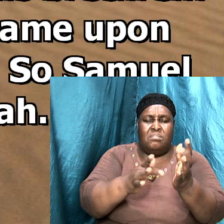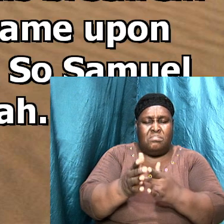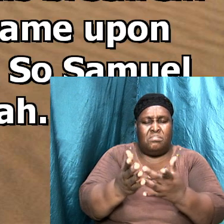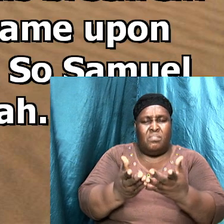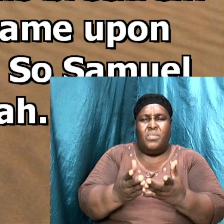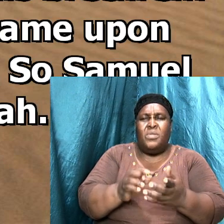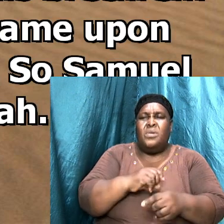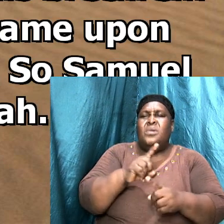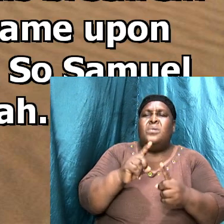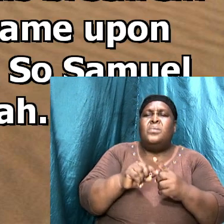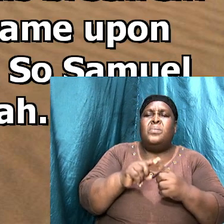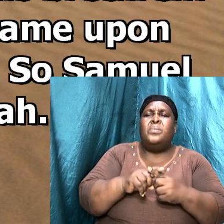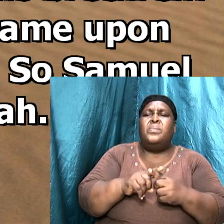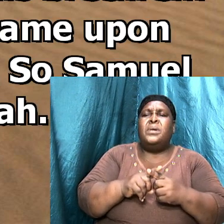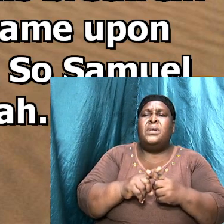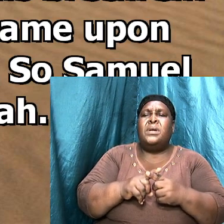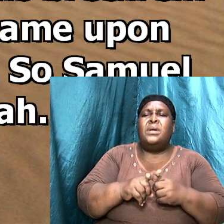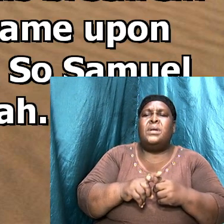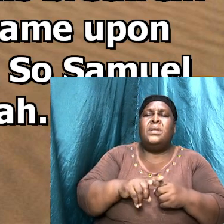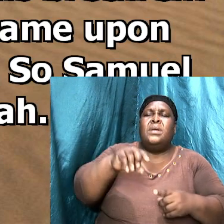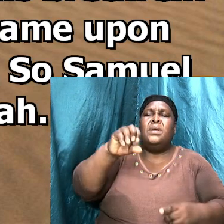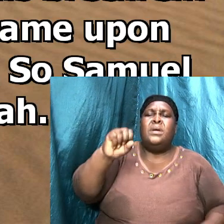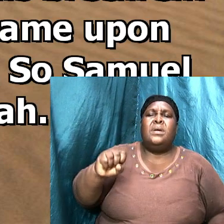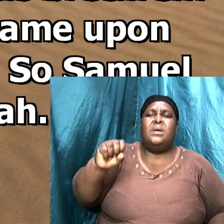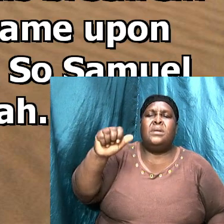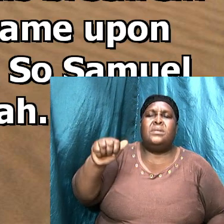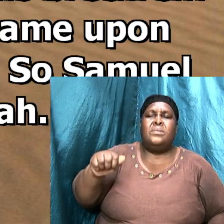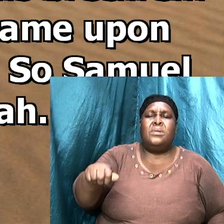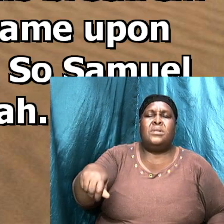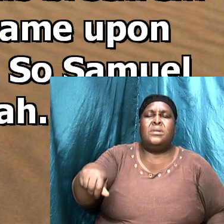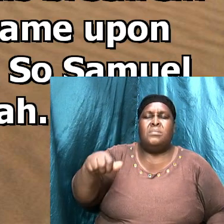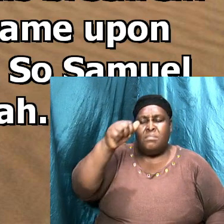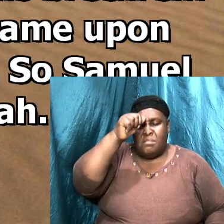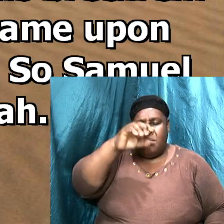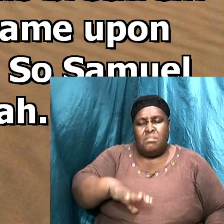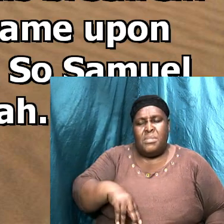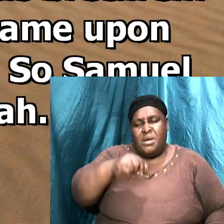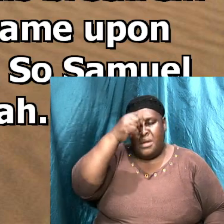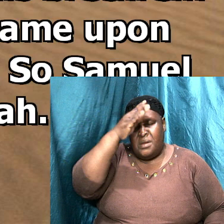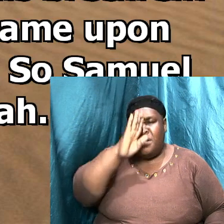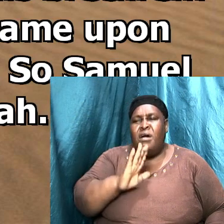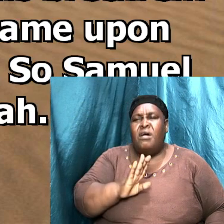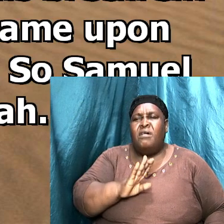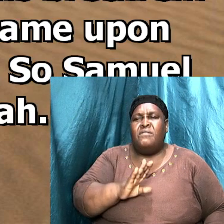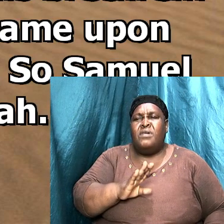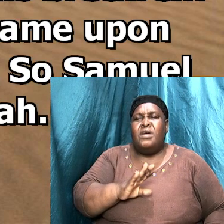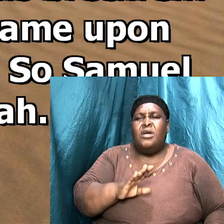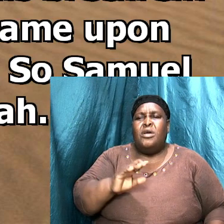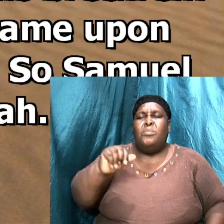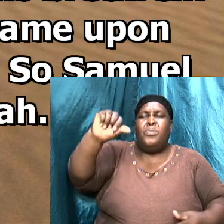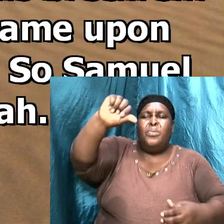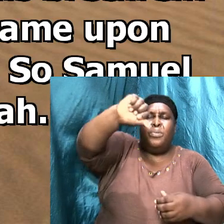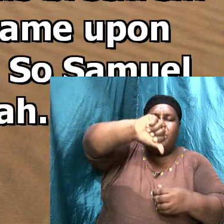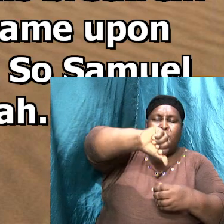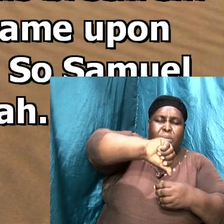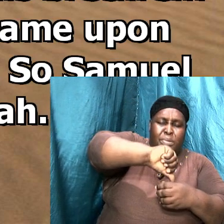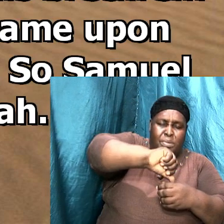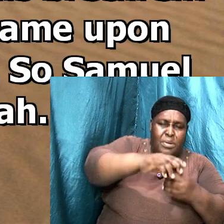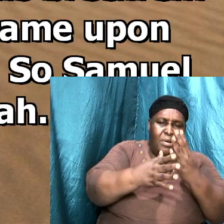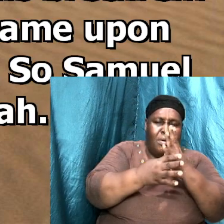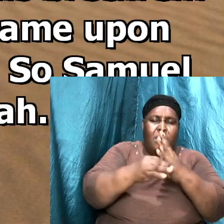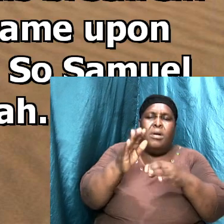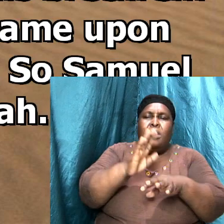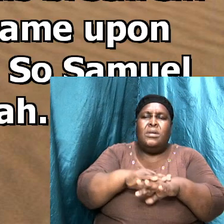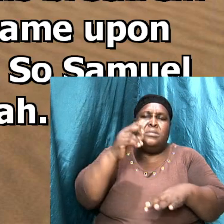Samuel poured the oil upon him and anointed him in the midst of his virgin, it was that time the